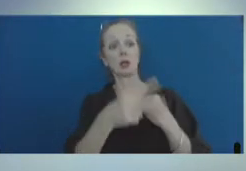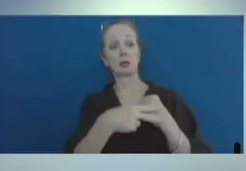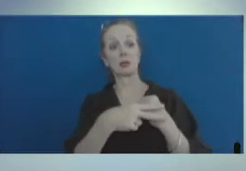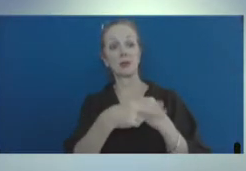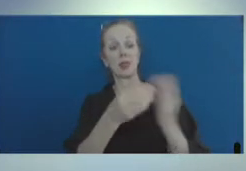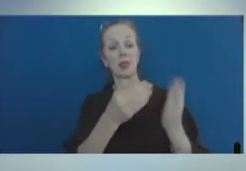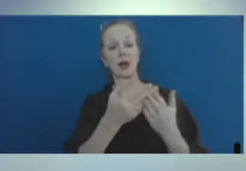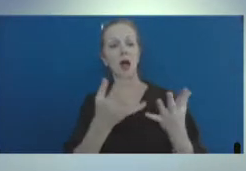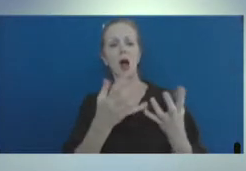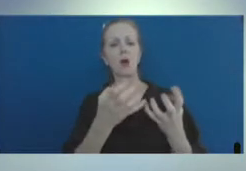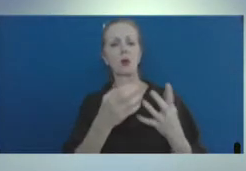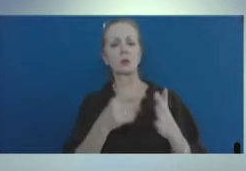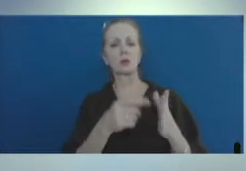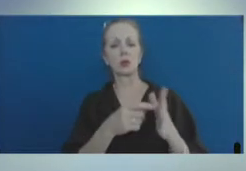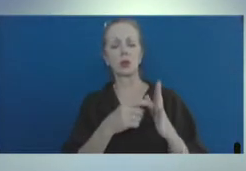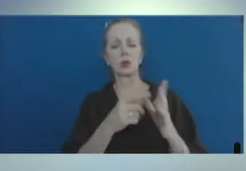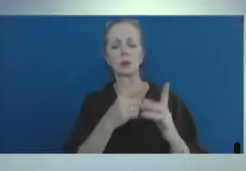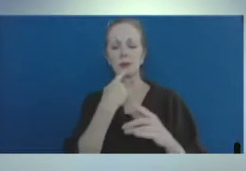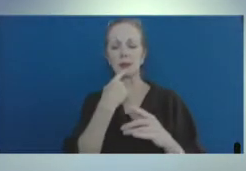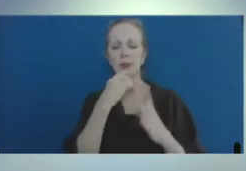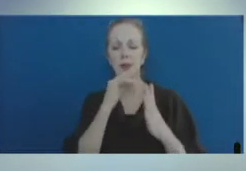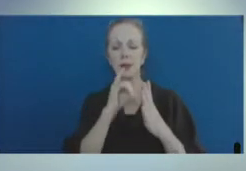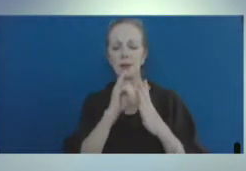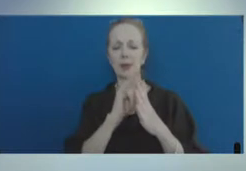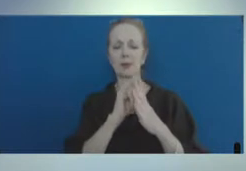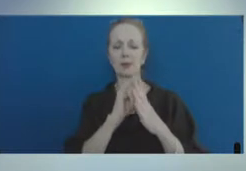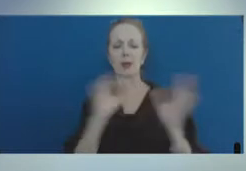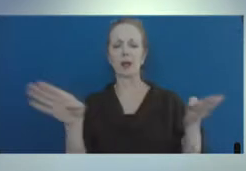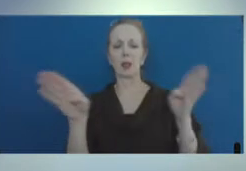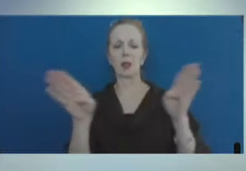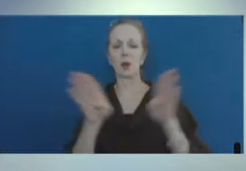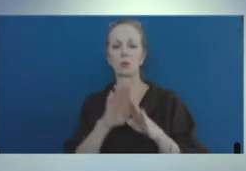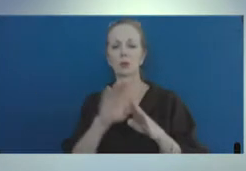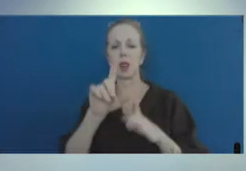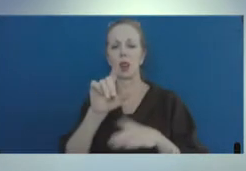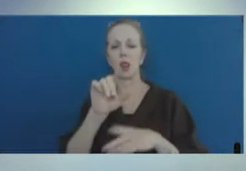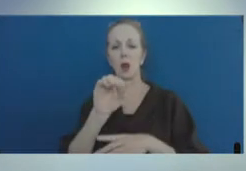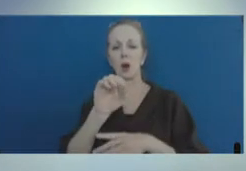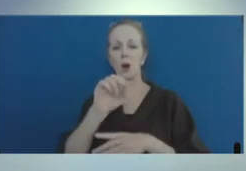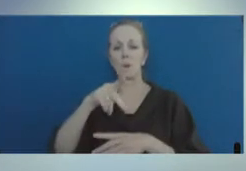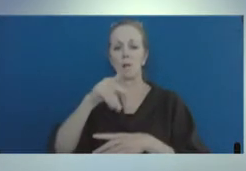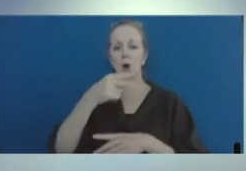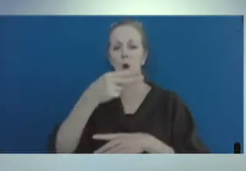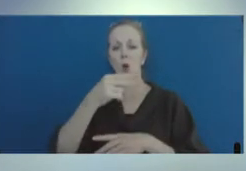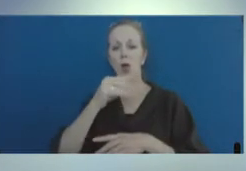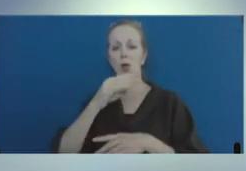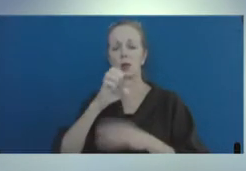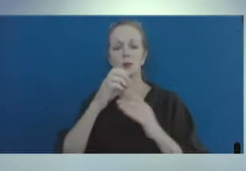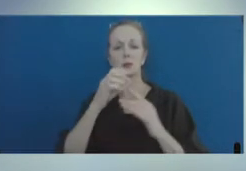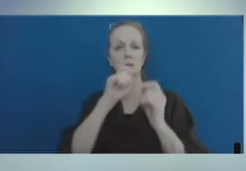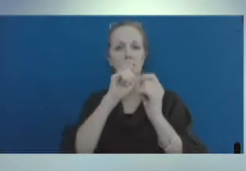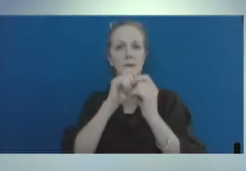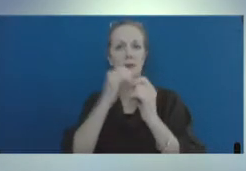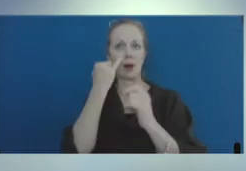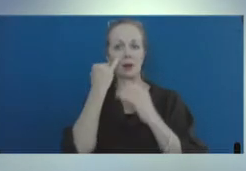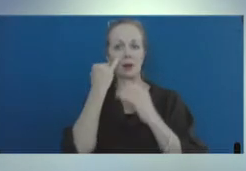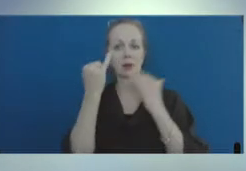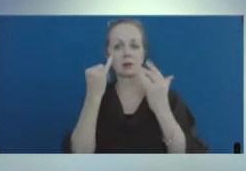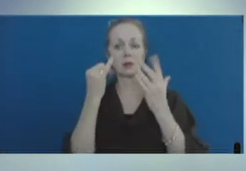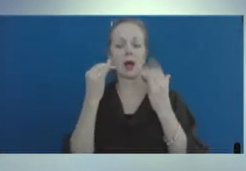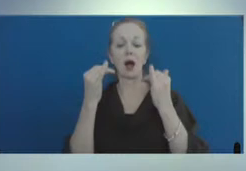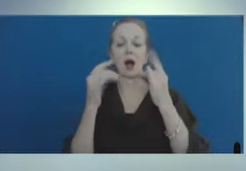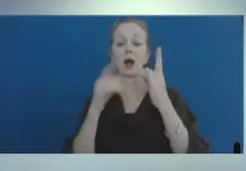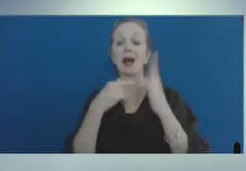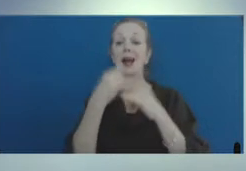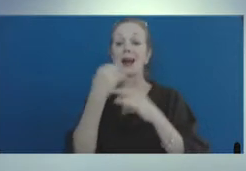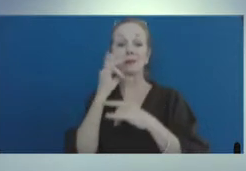I regard this as essentially closing a loophole. Like, we had that provision with a certain idea in mind, and the idea was that if you